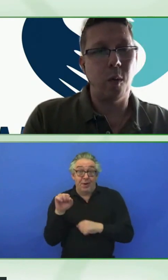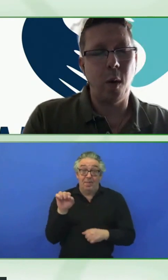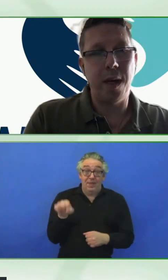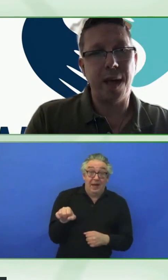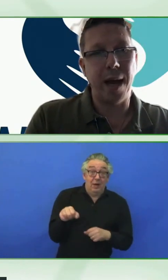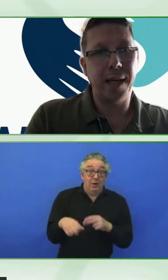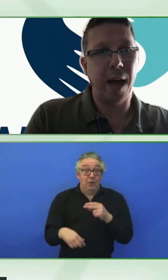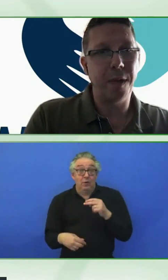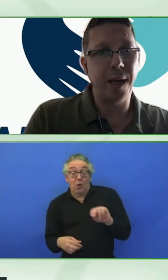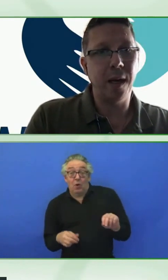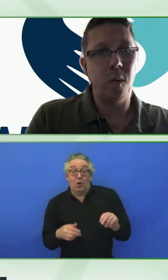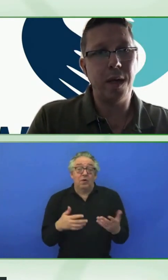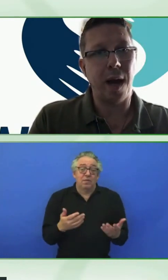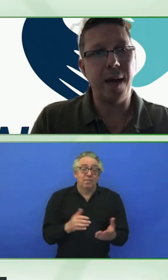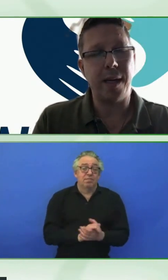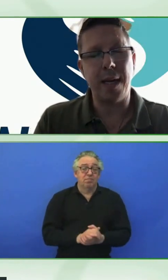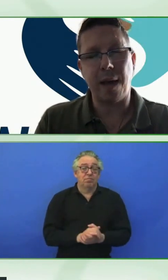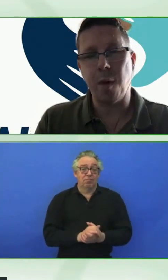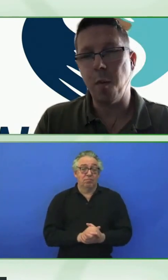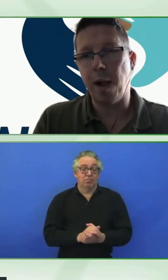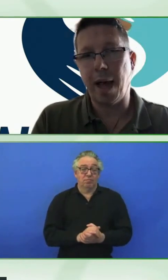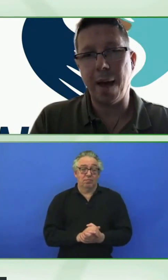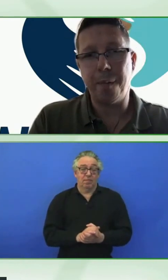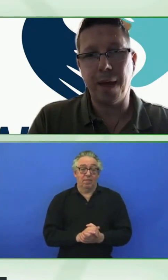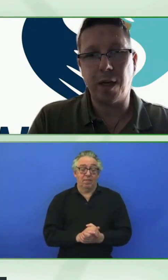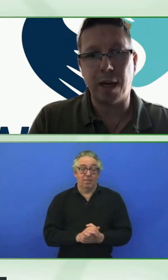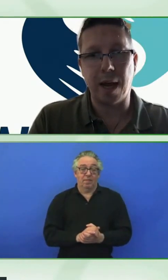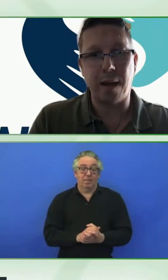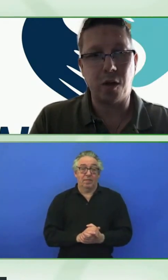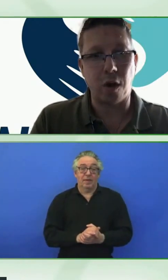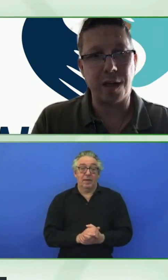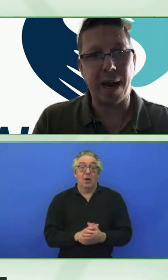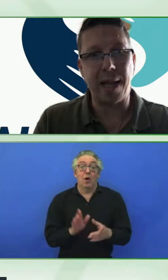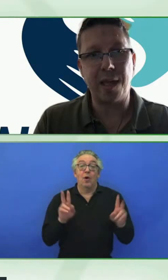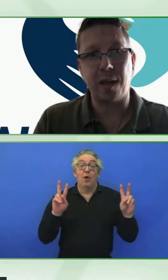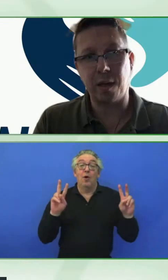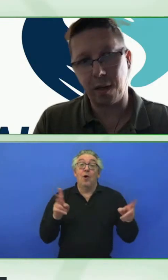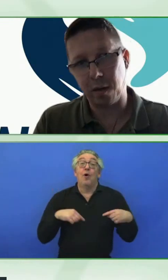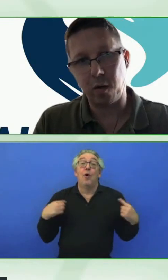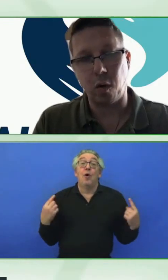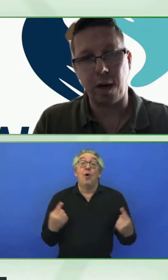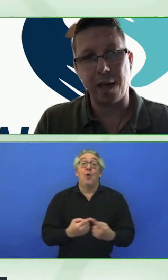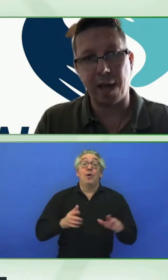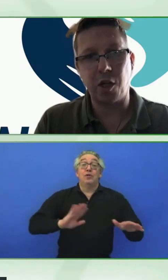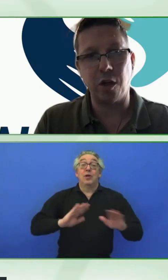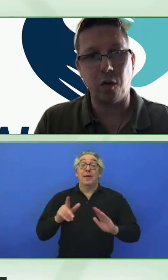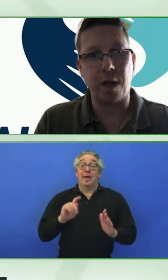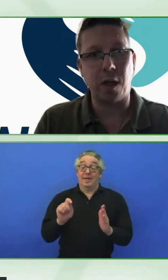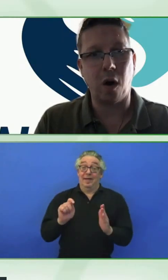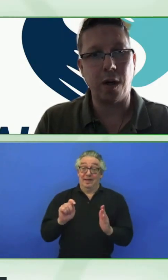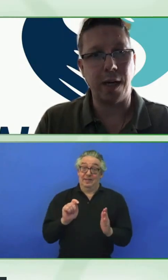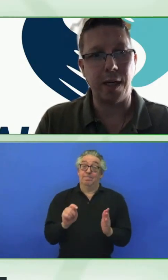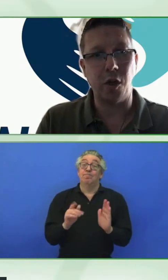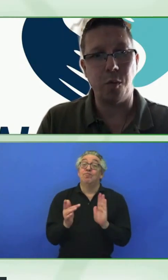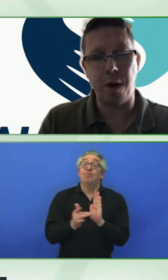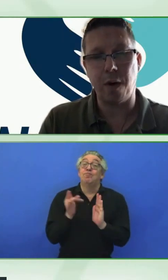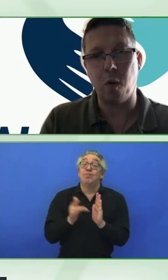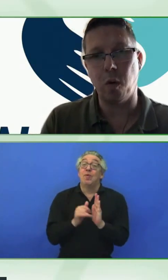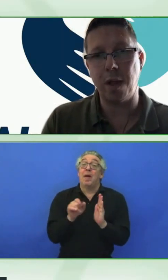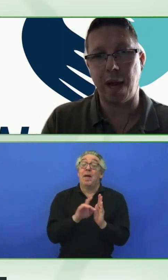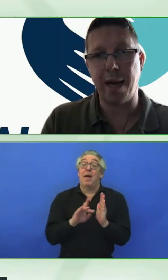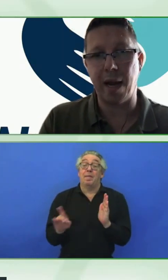is where We Sign It comes in. We Sign It is a mobile app that translates organizational written content